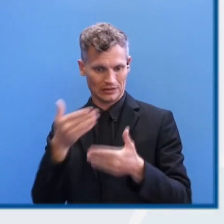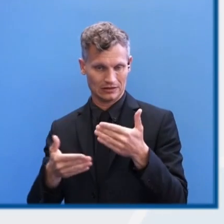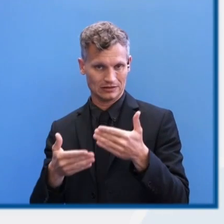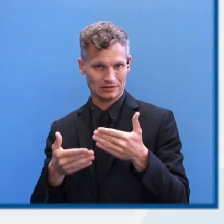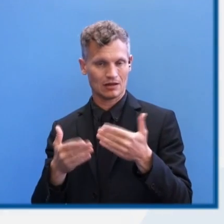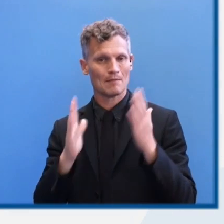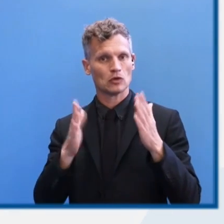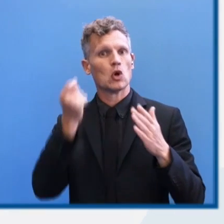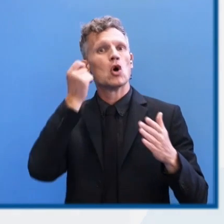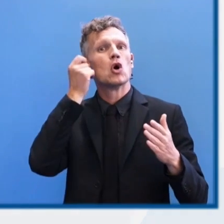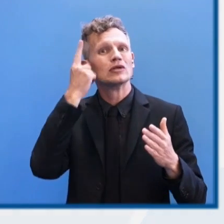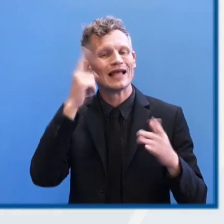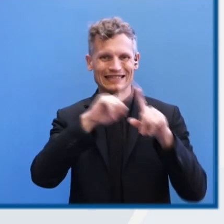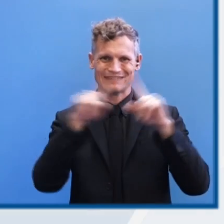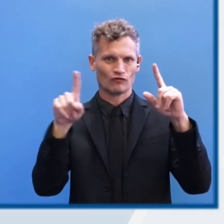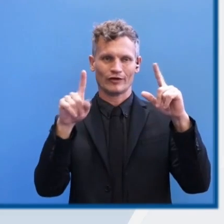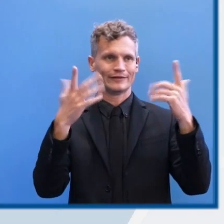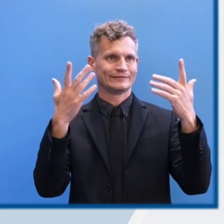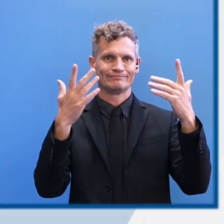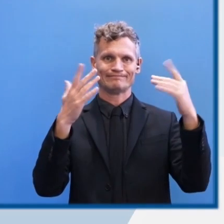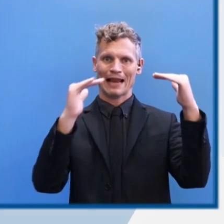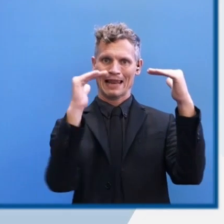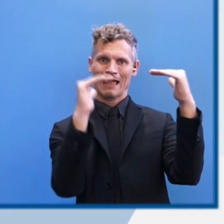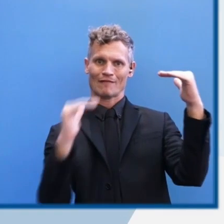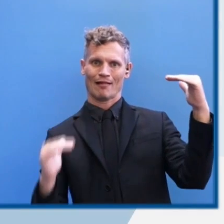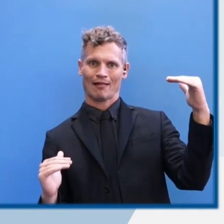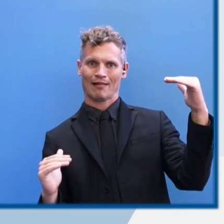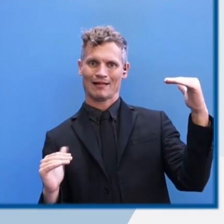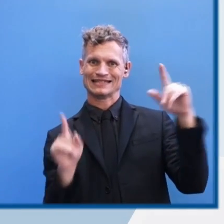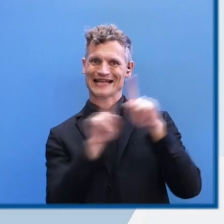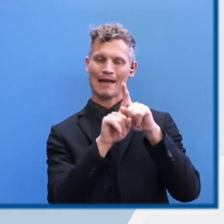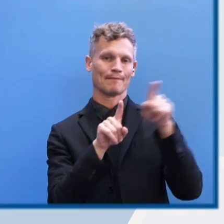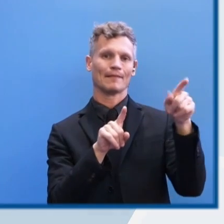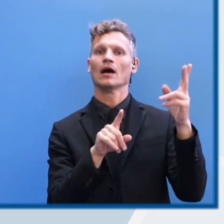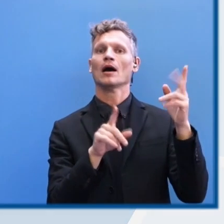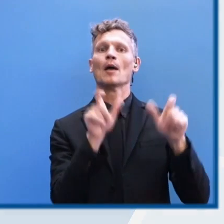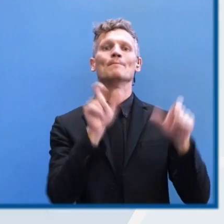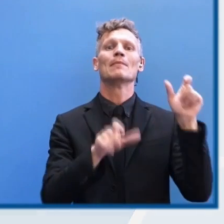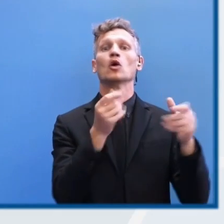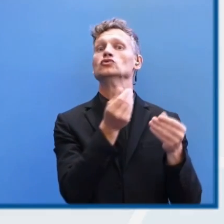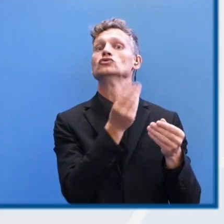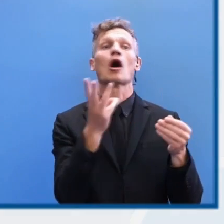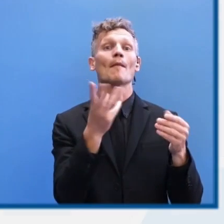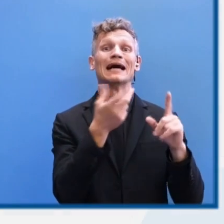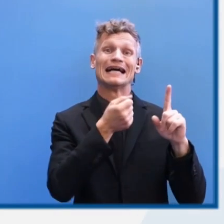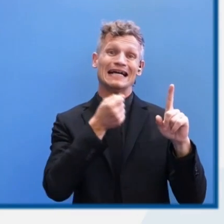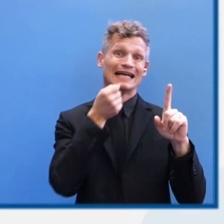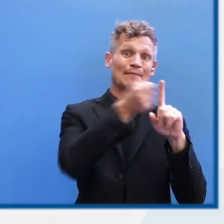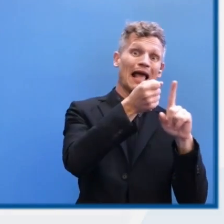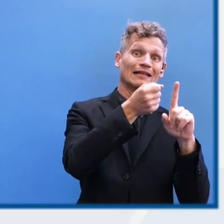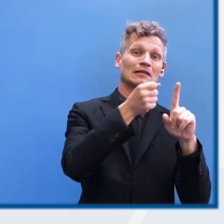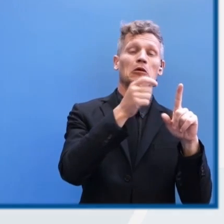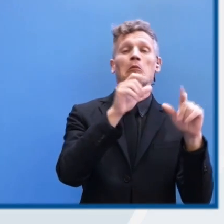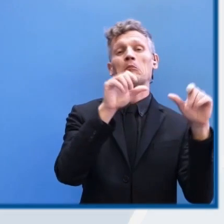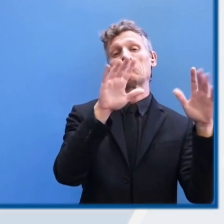that all the community members are not equally impacted by any disasters or any form of vulnerability. I mean, not only possibility